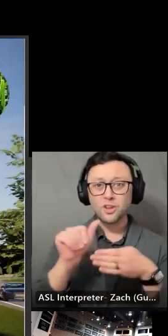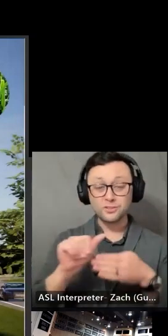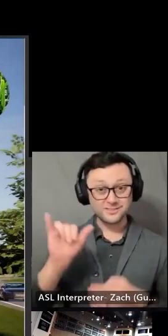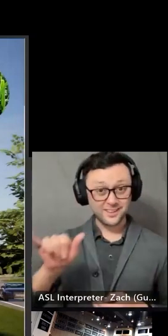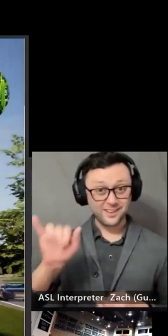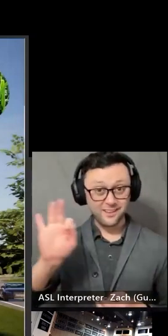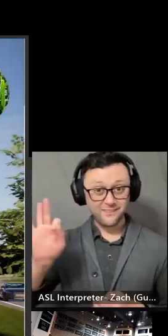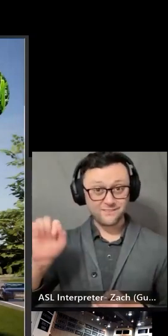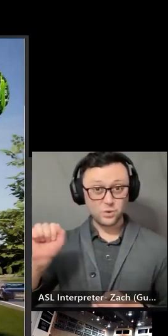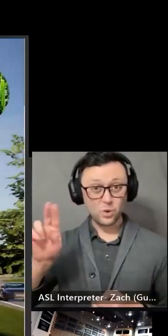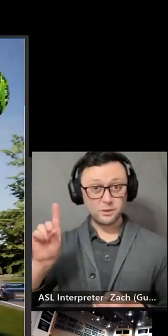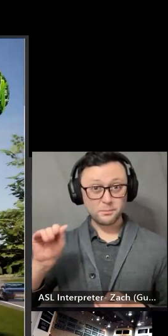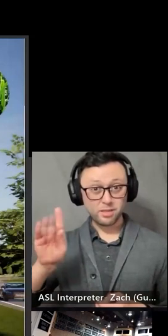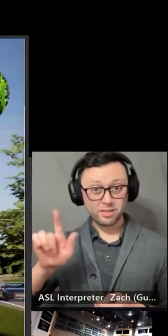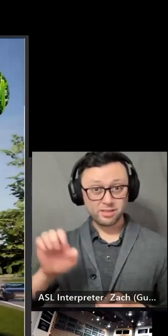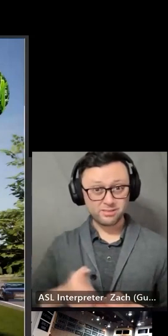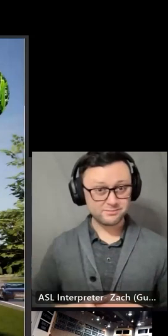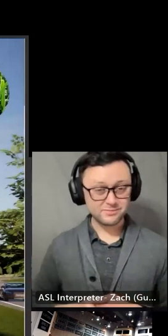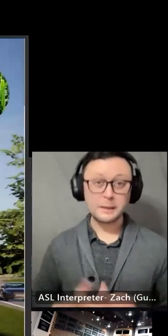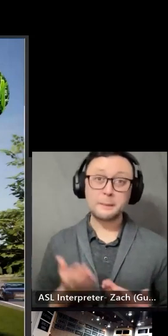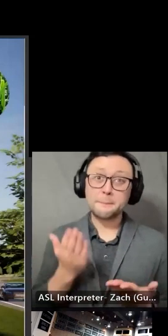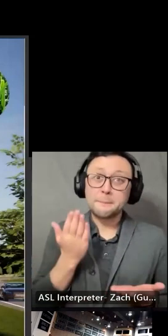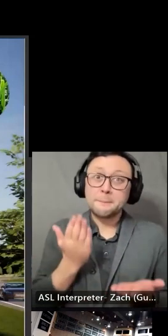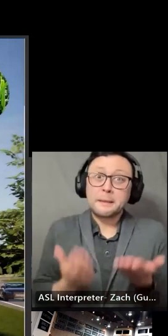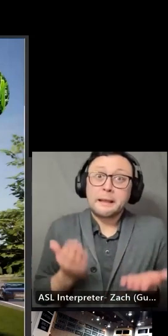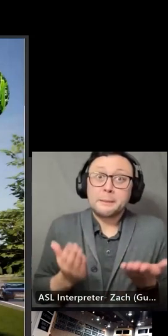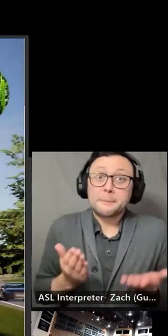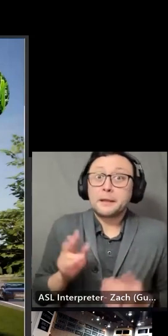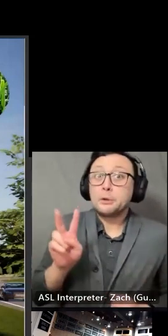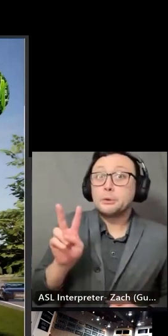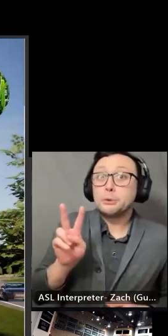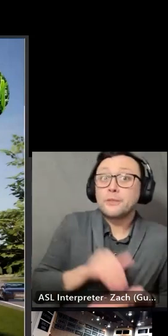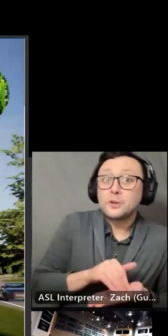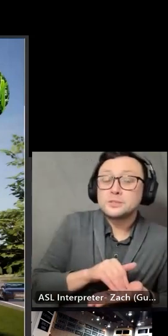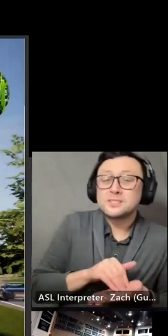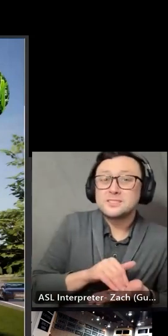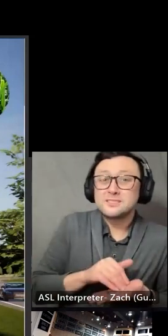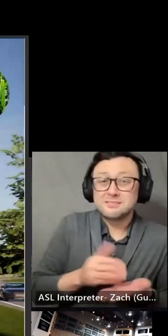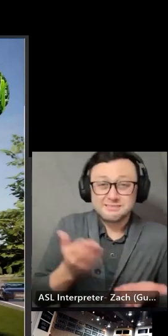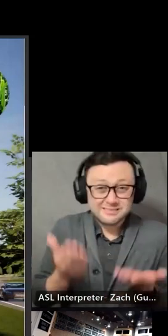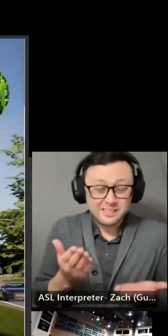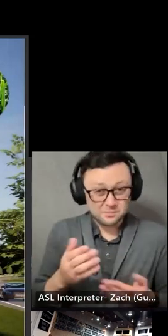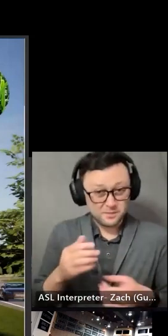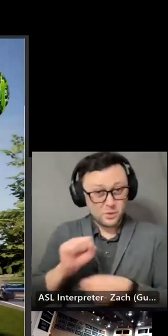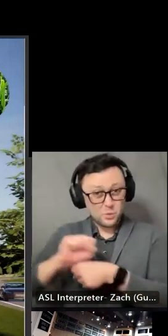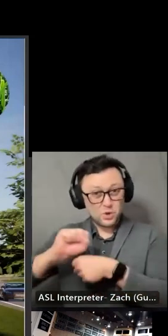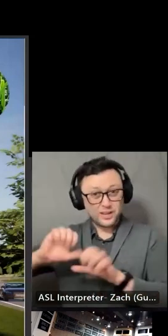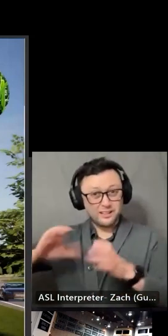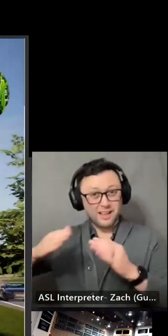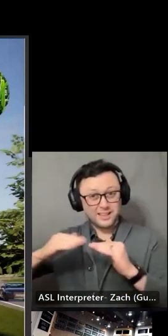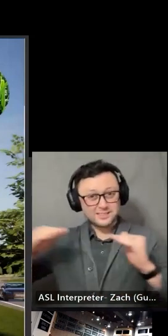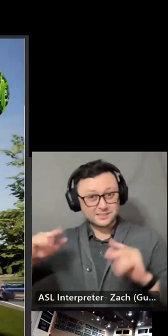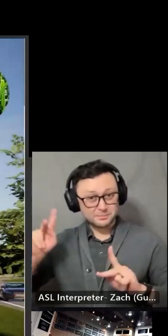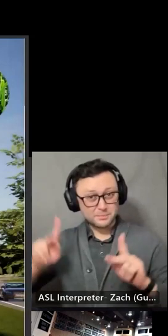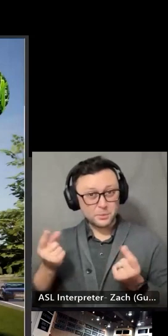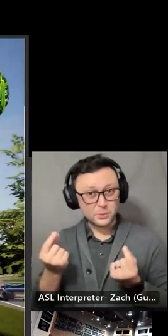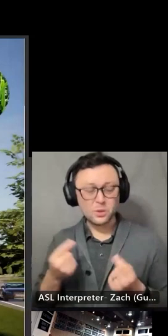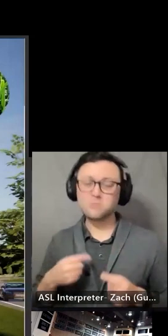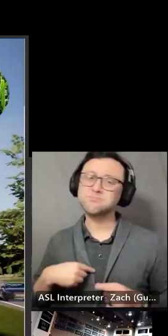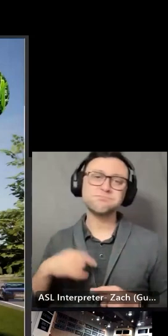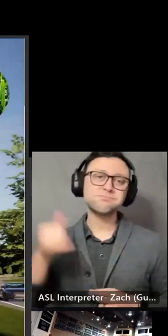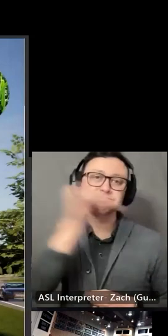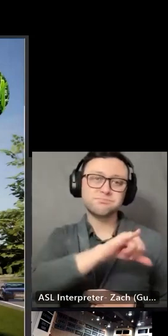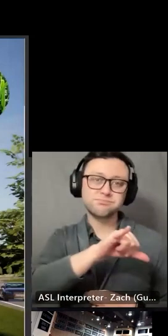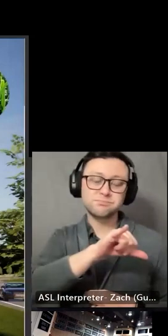20% at $2,700. Can you imagine what these working class people are going through? This is ridiculous. So